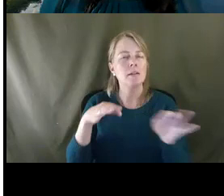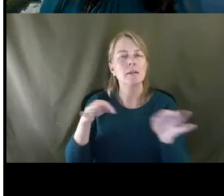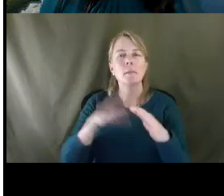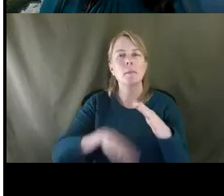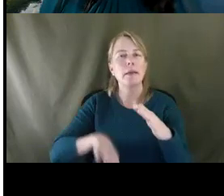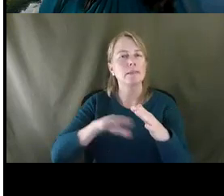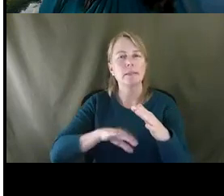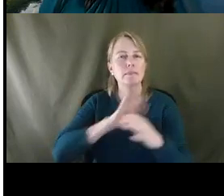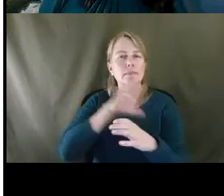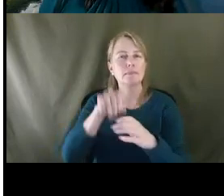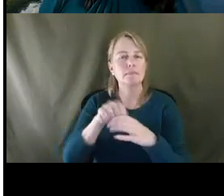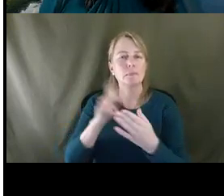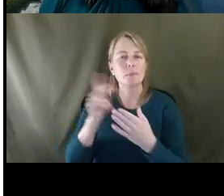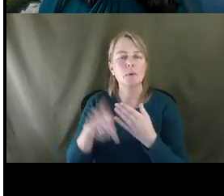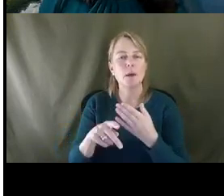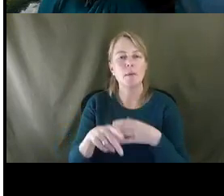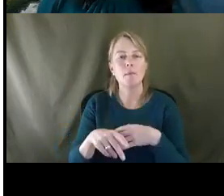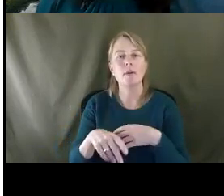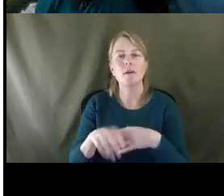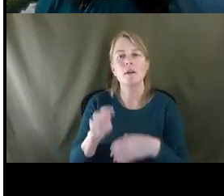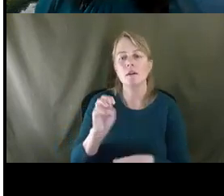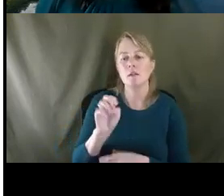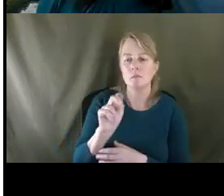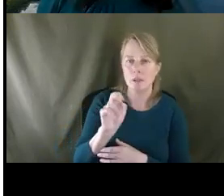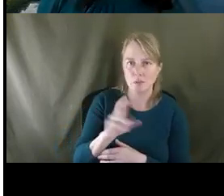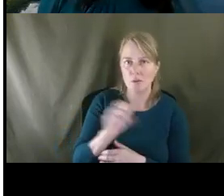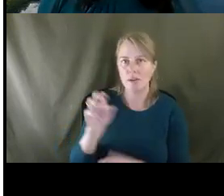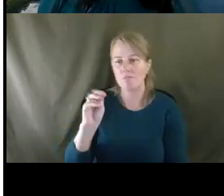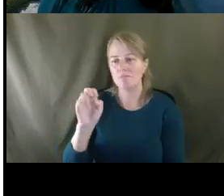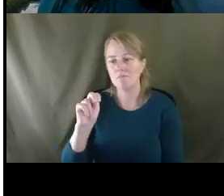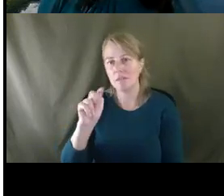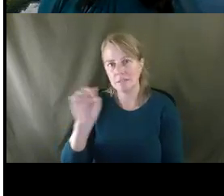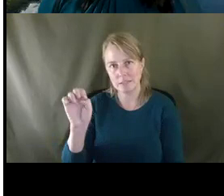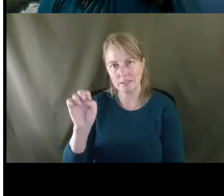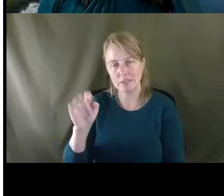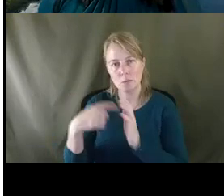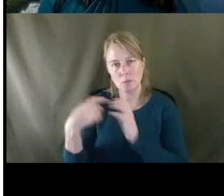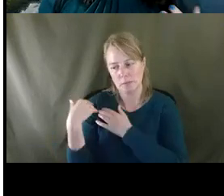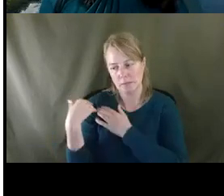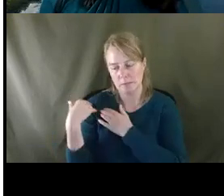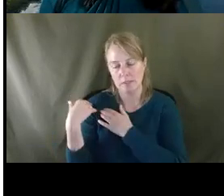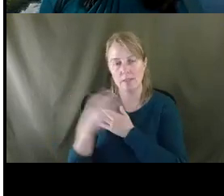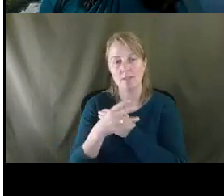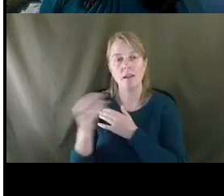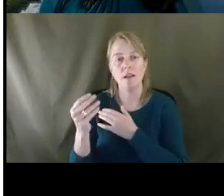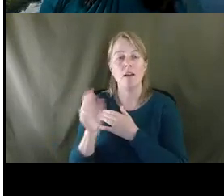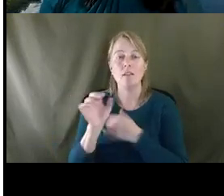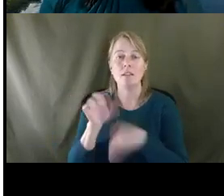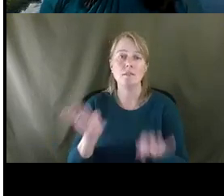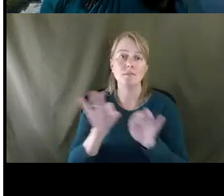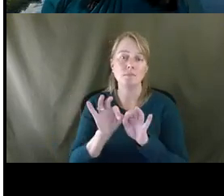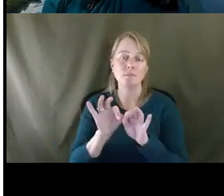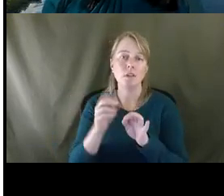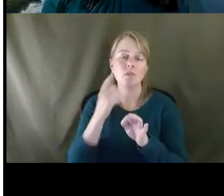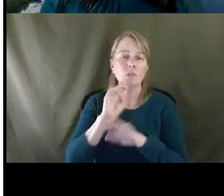of the program. It outlines both the mentors and the mentees' responsibilities to each other. And this is vital to creating a